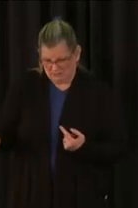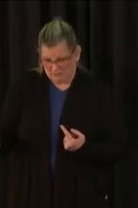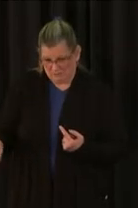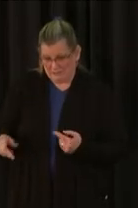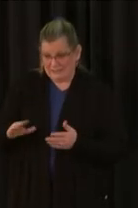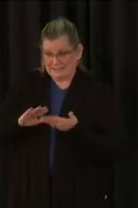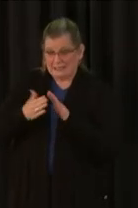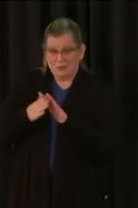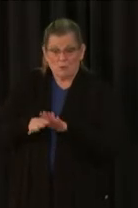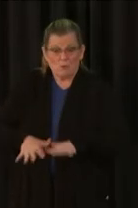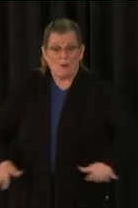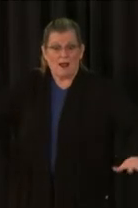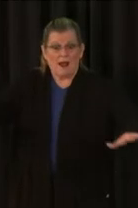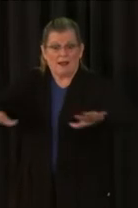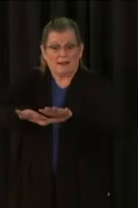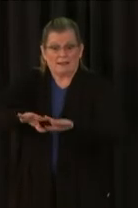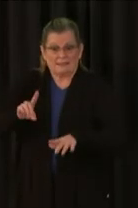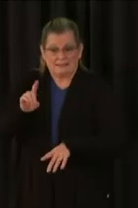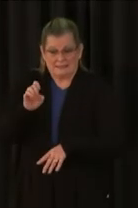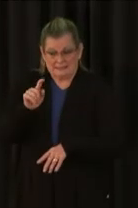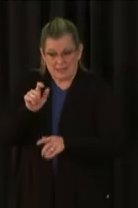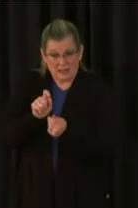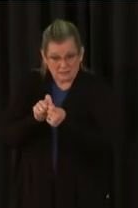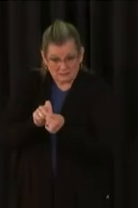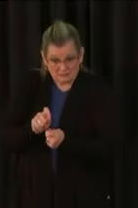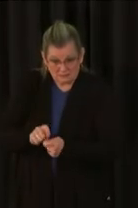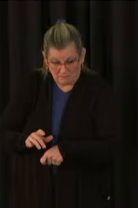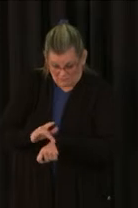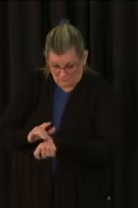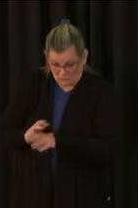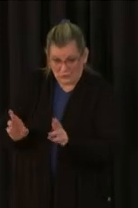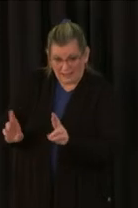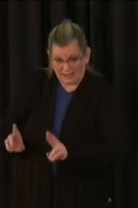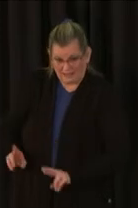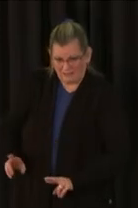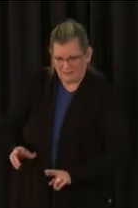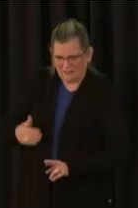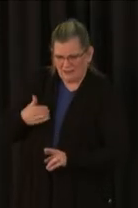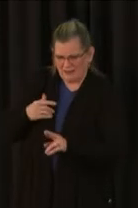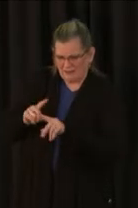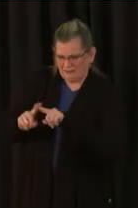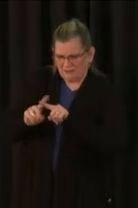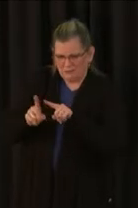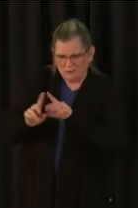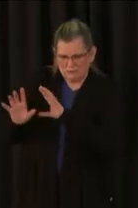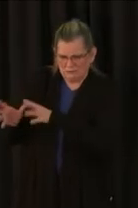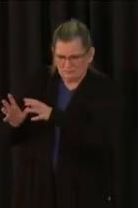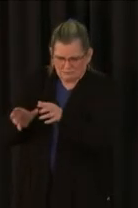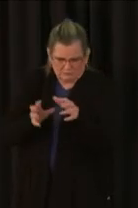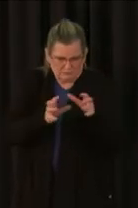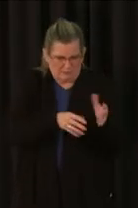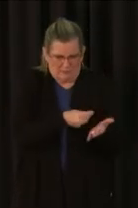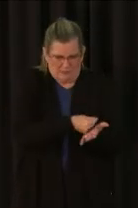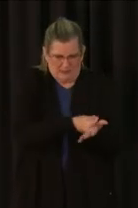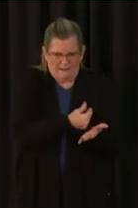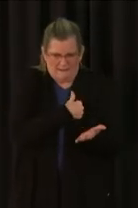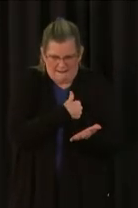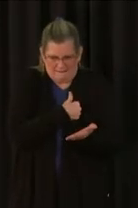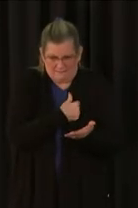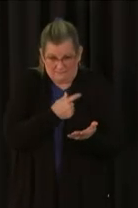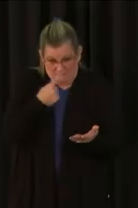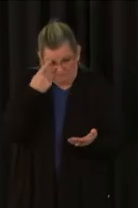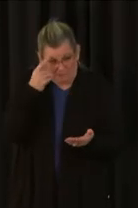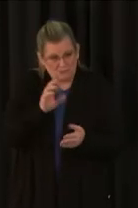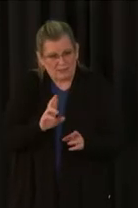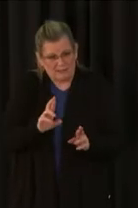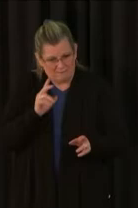Retail through DSLBD, our great partners and colleagues over there. That fund closes on January 28th.